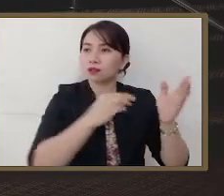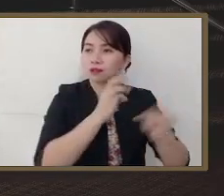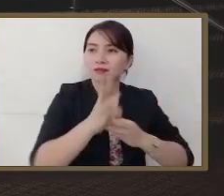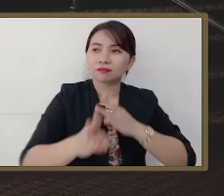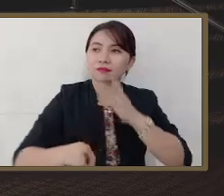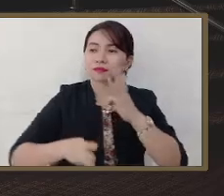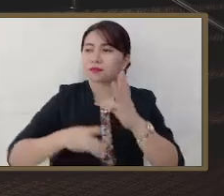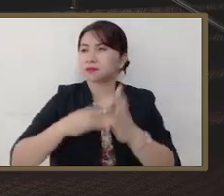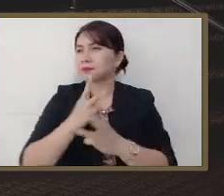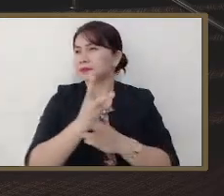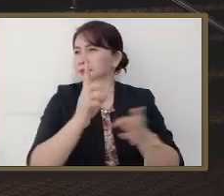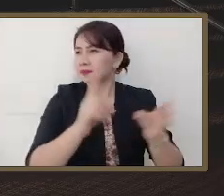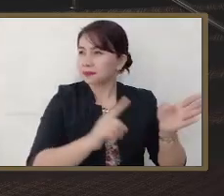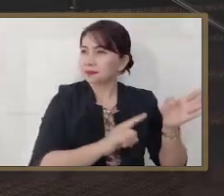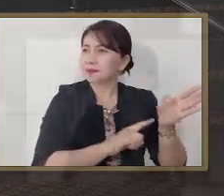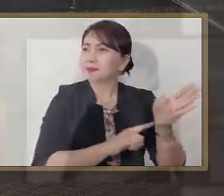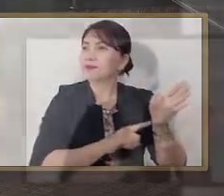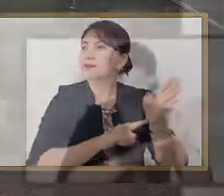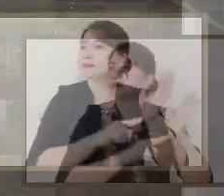the world